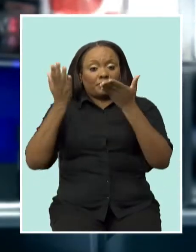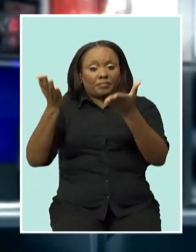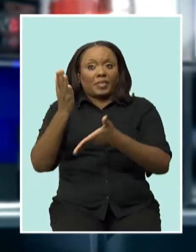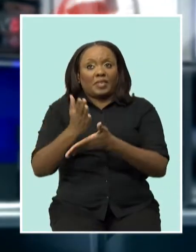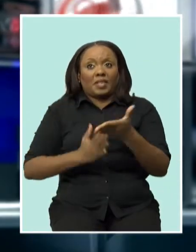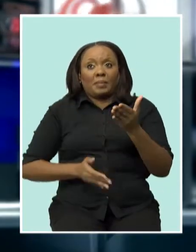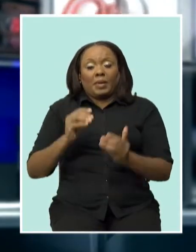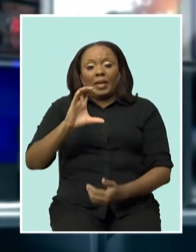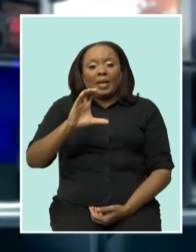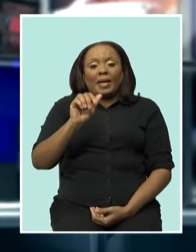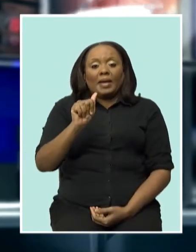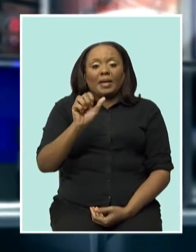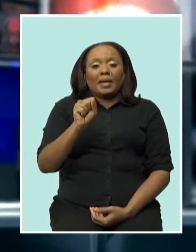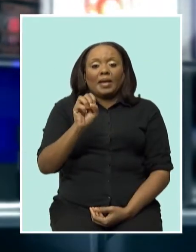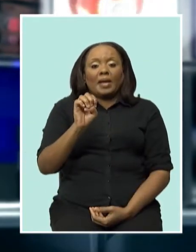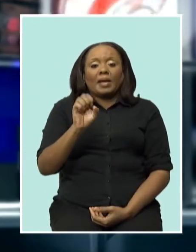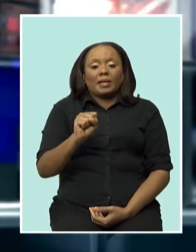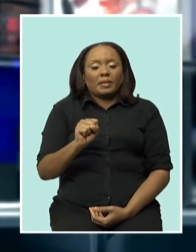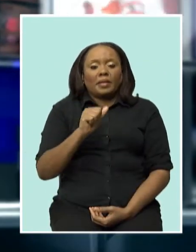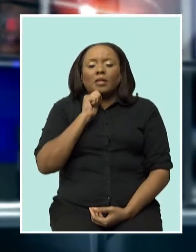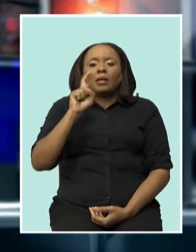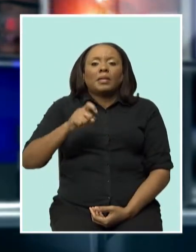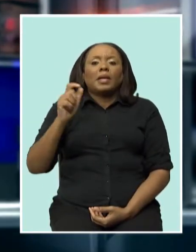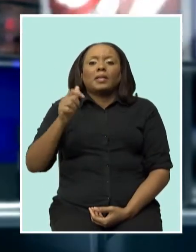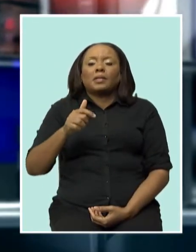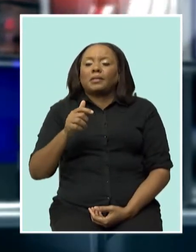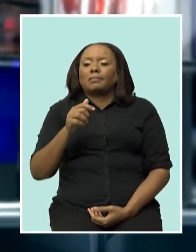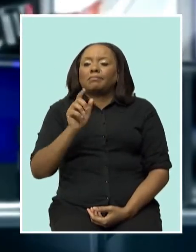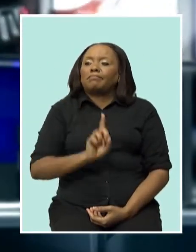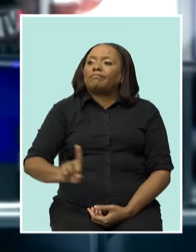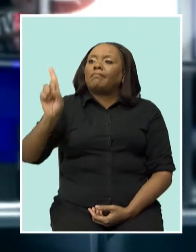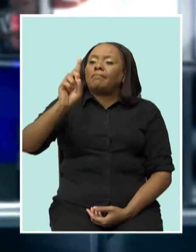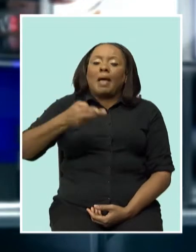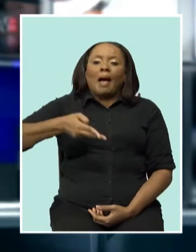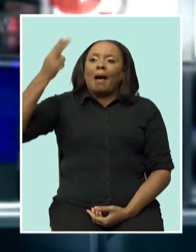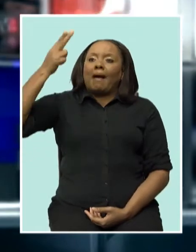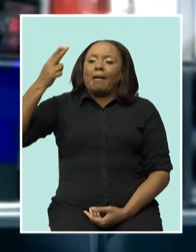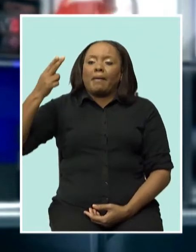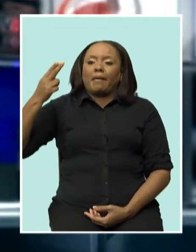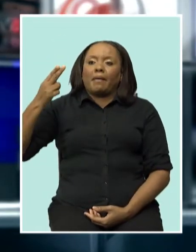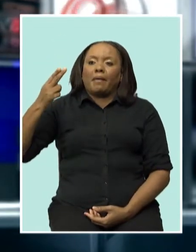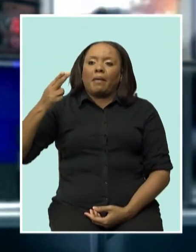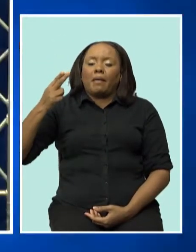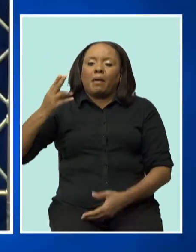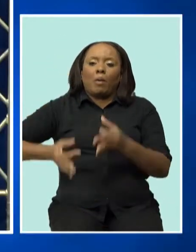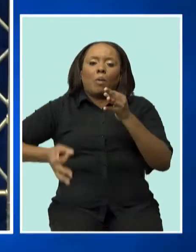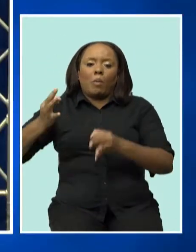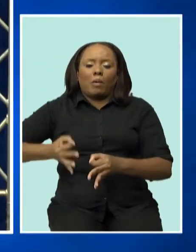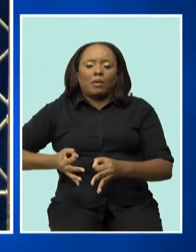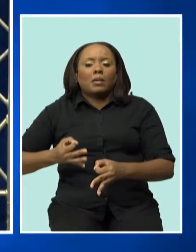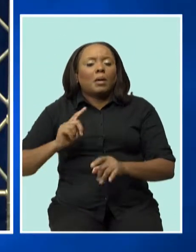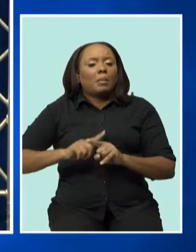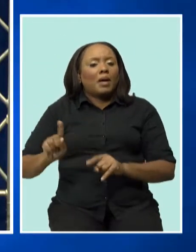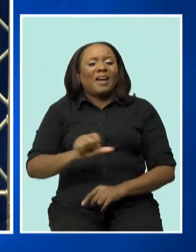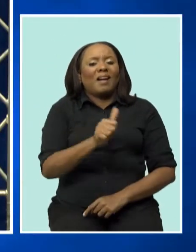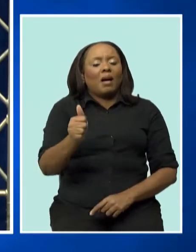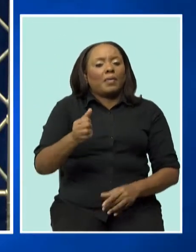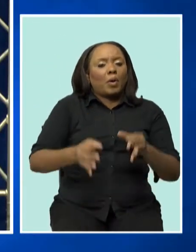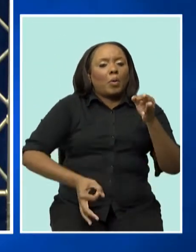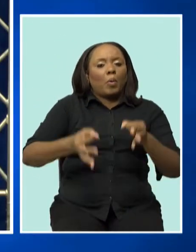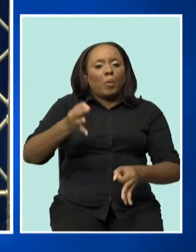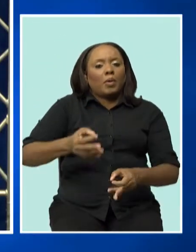matters could also be dealt with in the Magistrates' Court if their powers are enhanced. Let us change